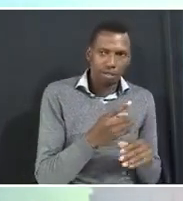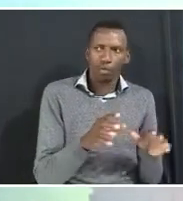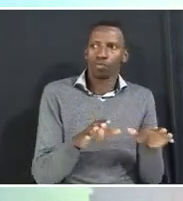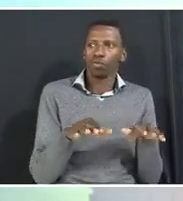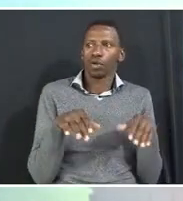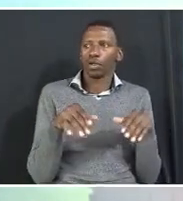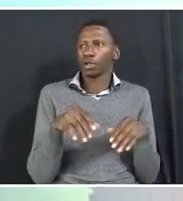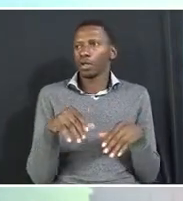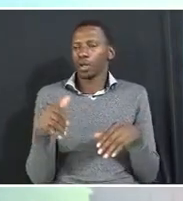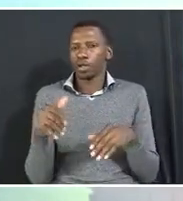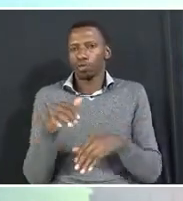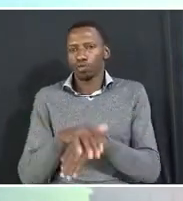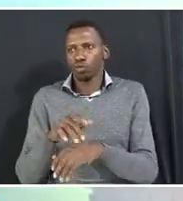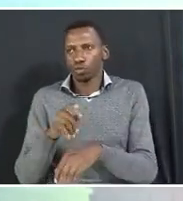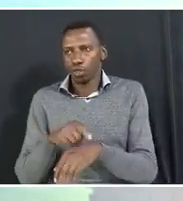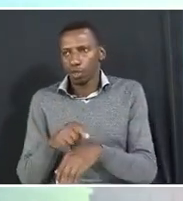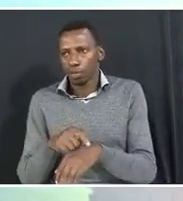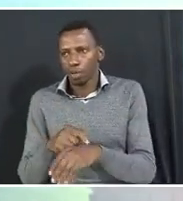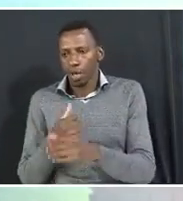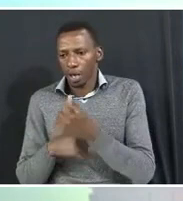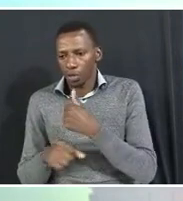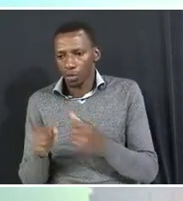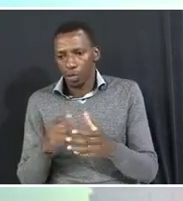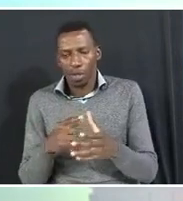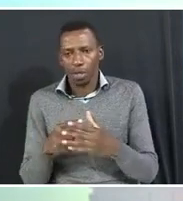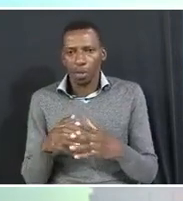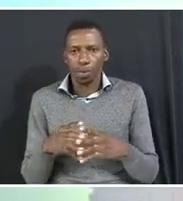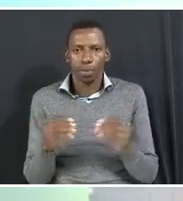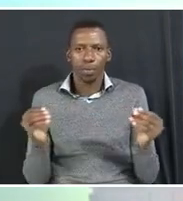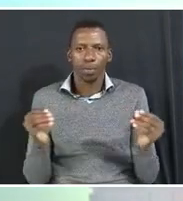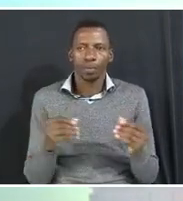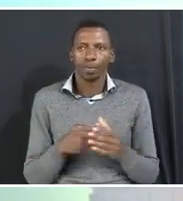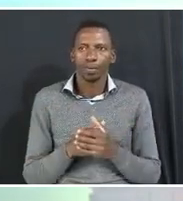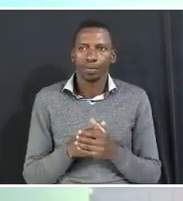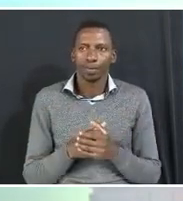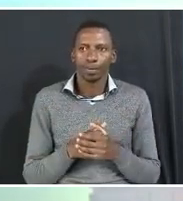for another convenient time, I do it, and then I'm gone.